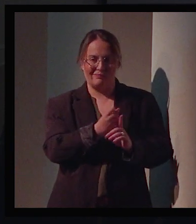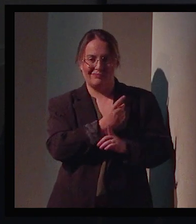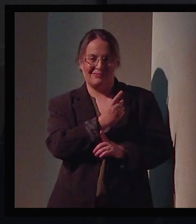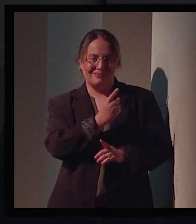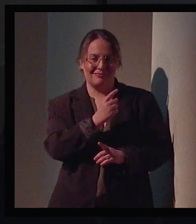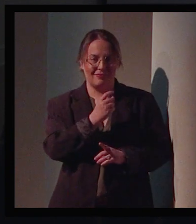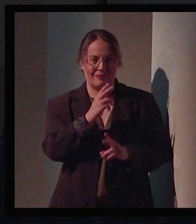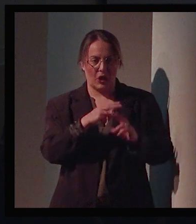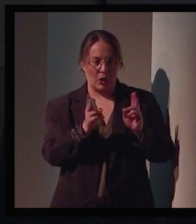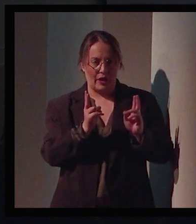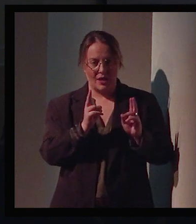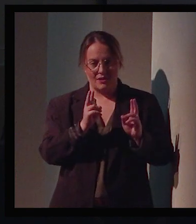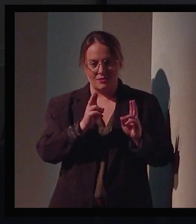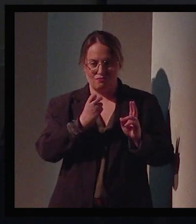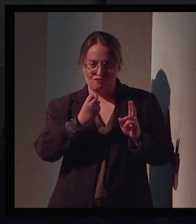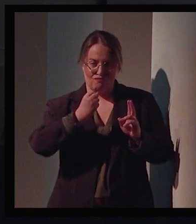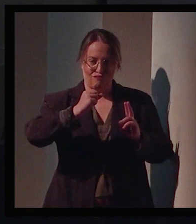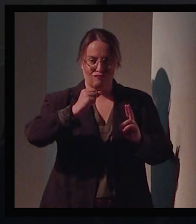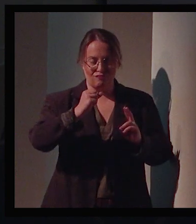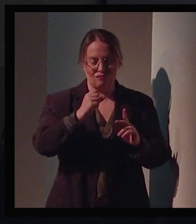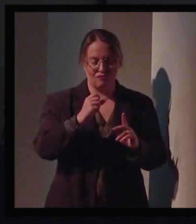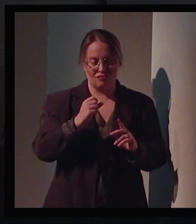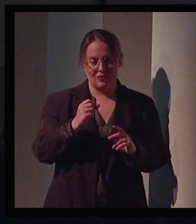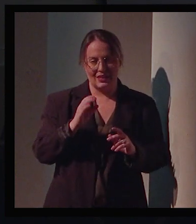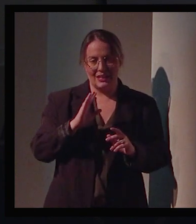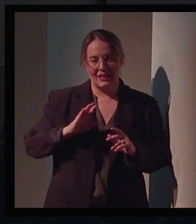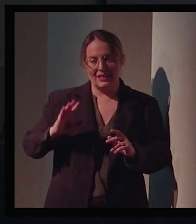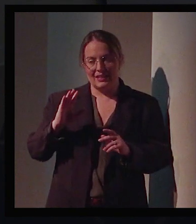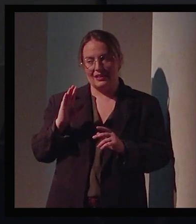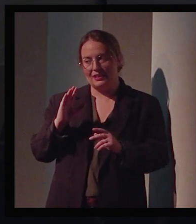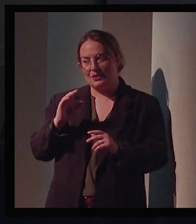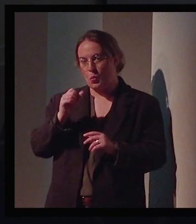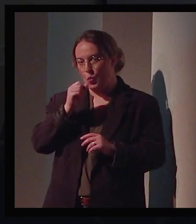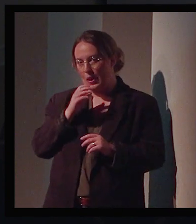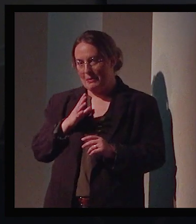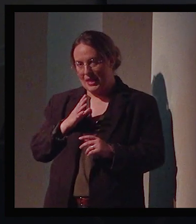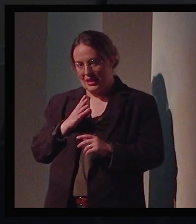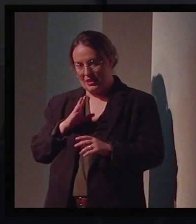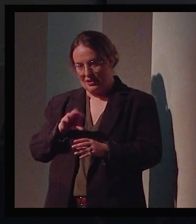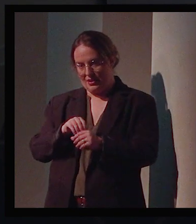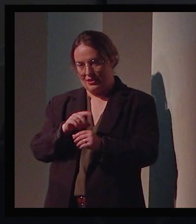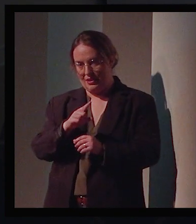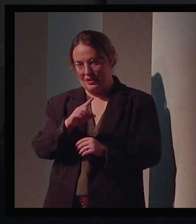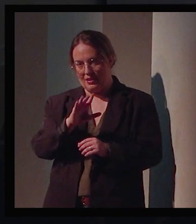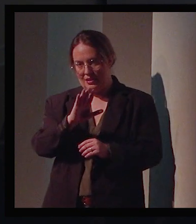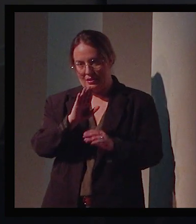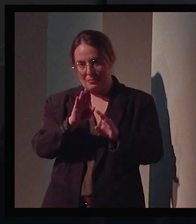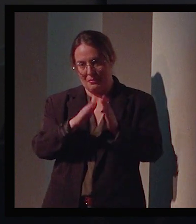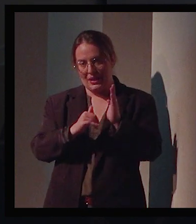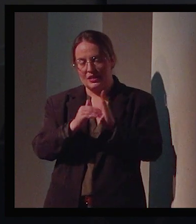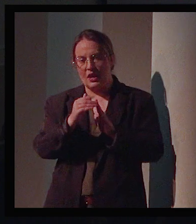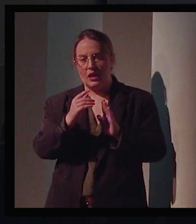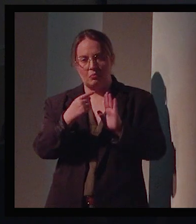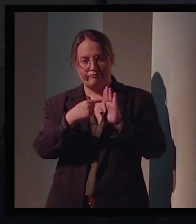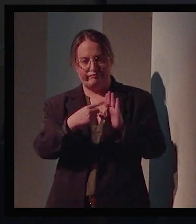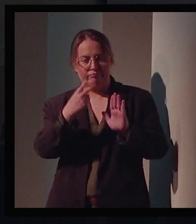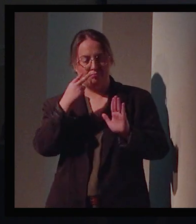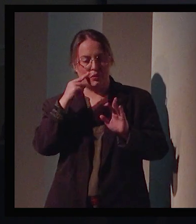background, Breton's rural laborers, frequently women, were typically perceived as dignified, even